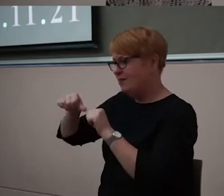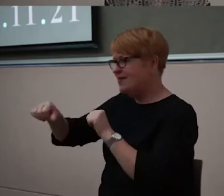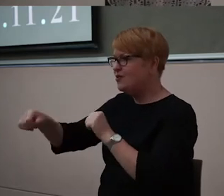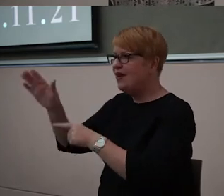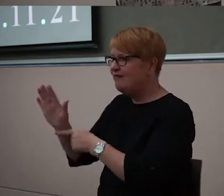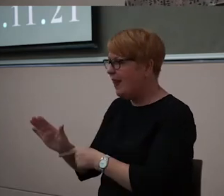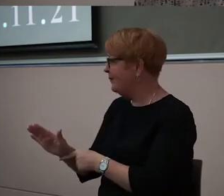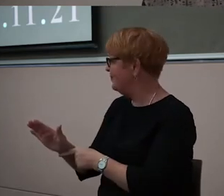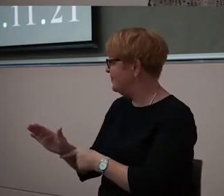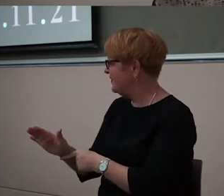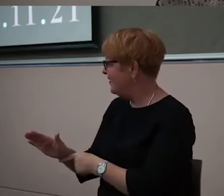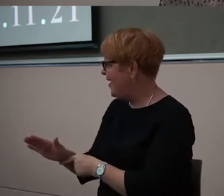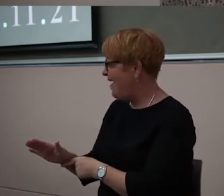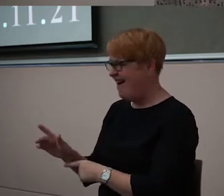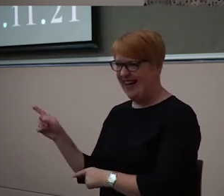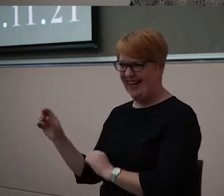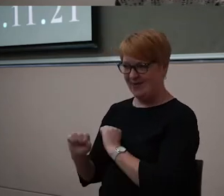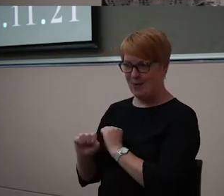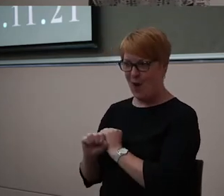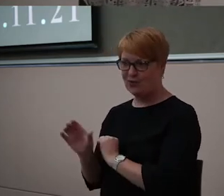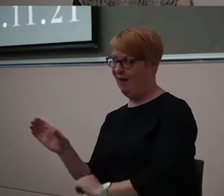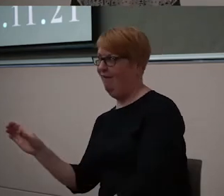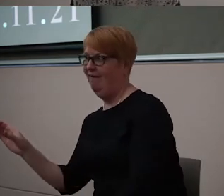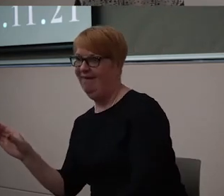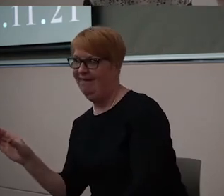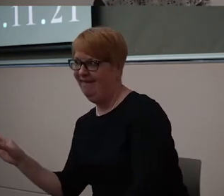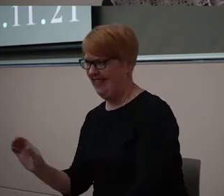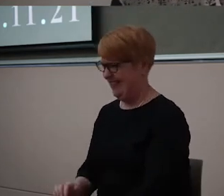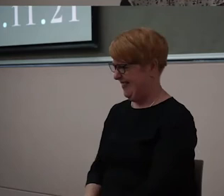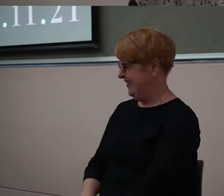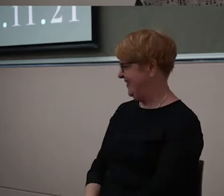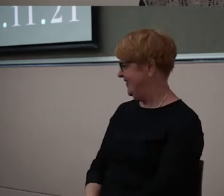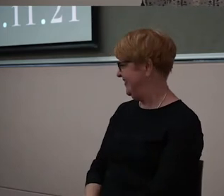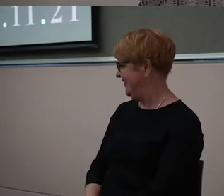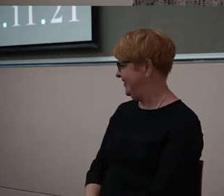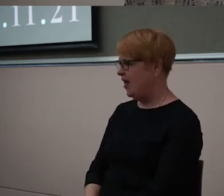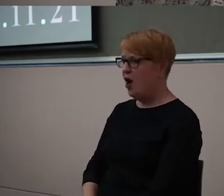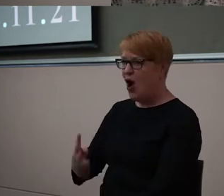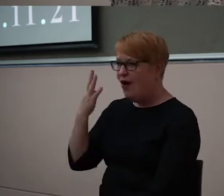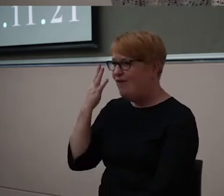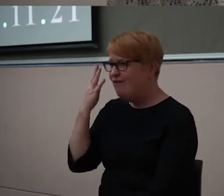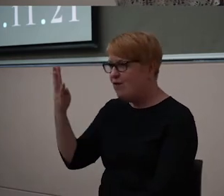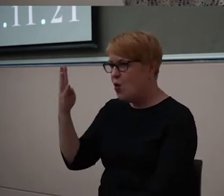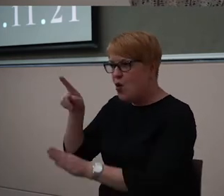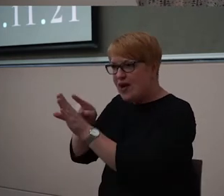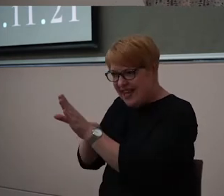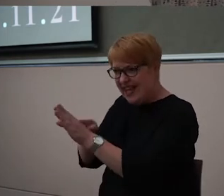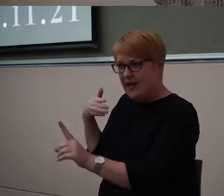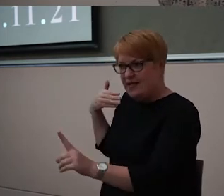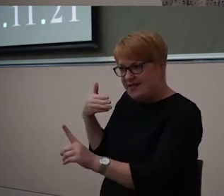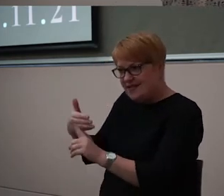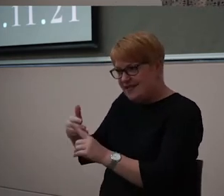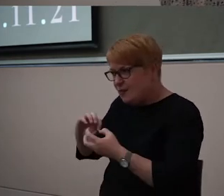traditional archives and approaches. So this work really has been 4 years in the making. Initially,